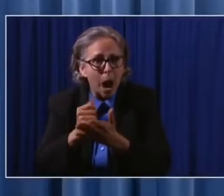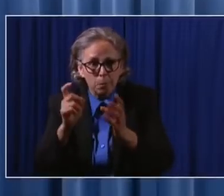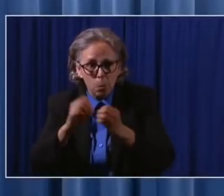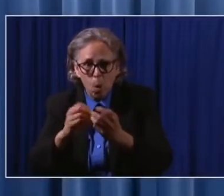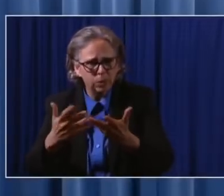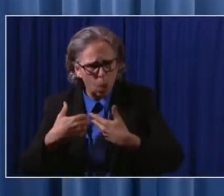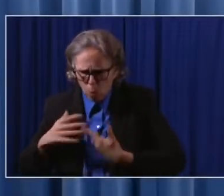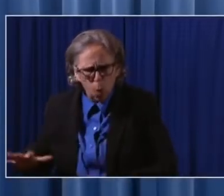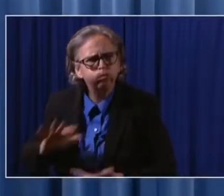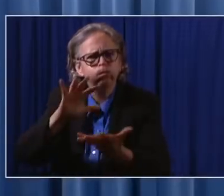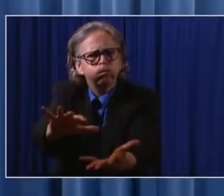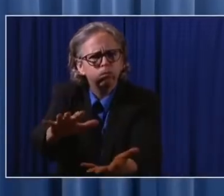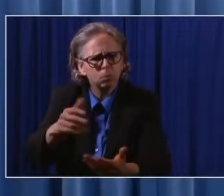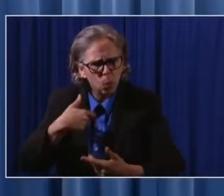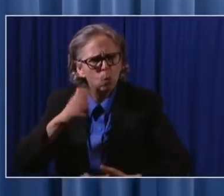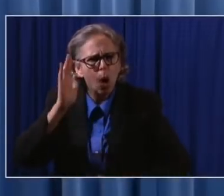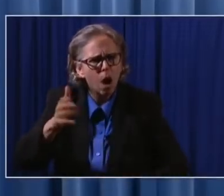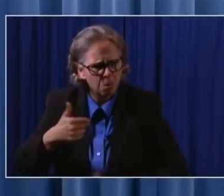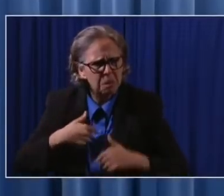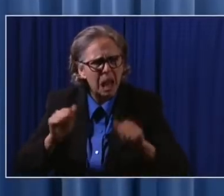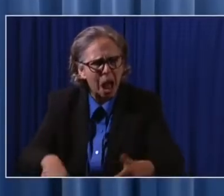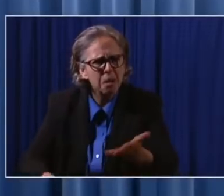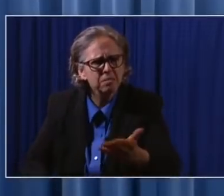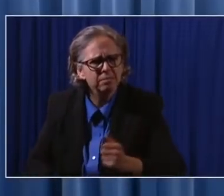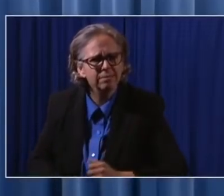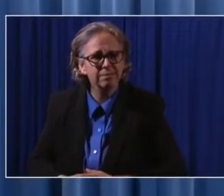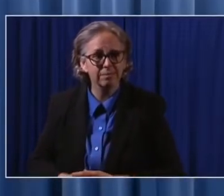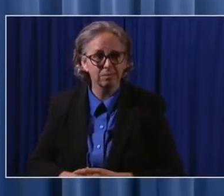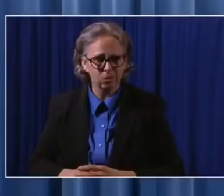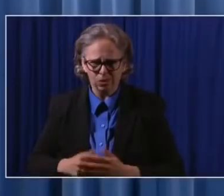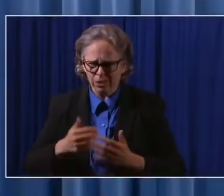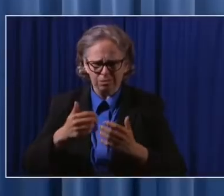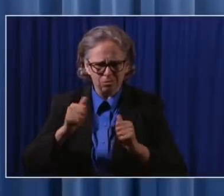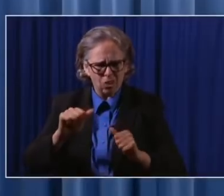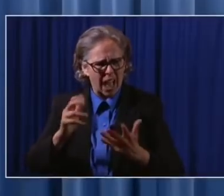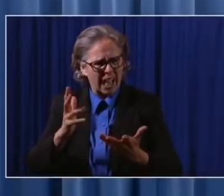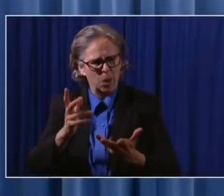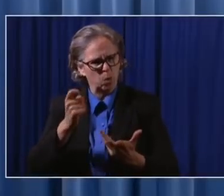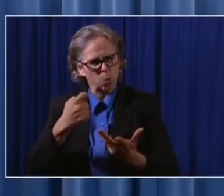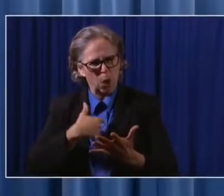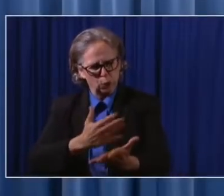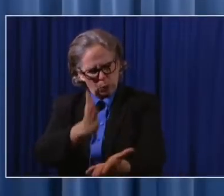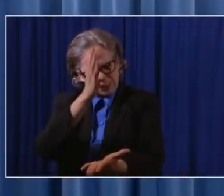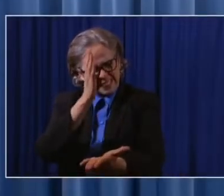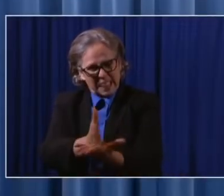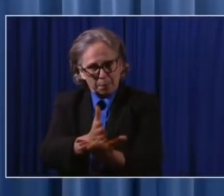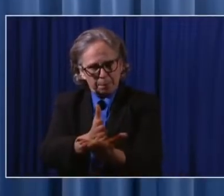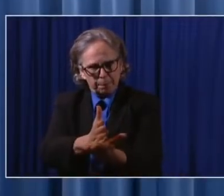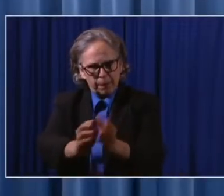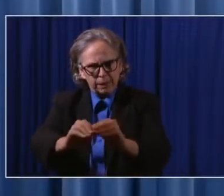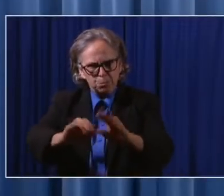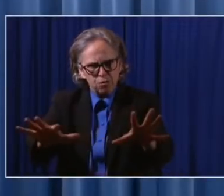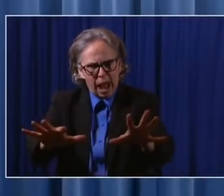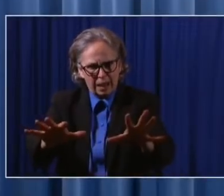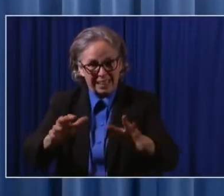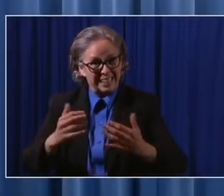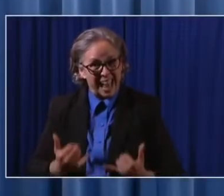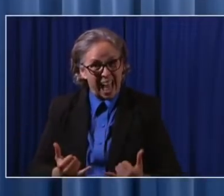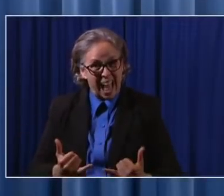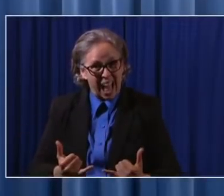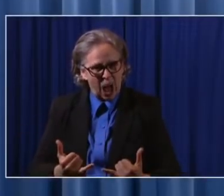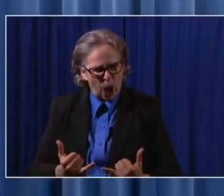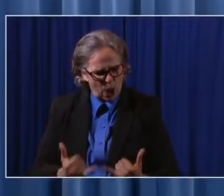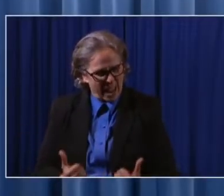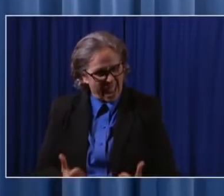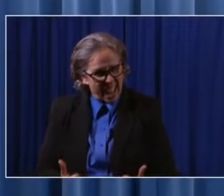can cut this virus off at the knees, which is what testing can do, and why you do testing, as well as